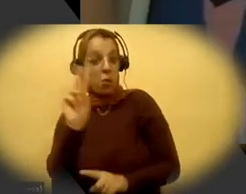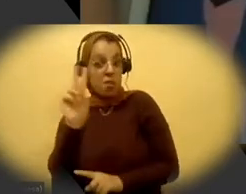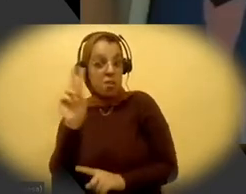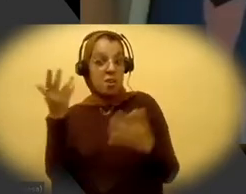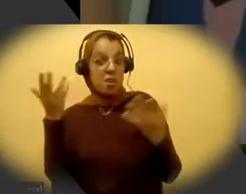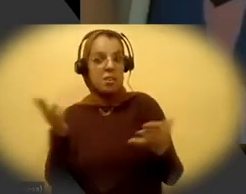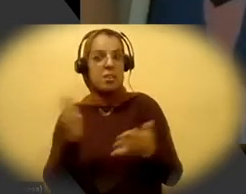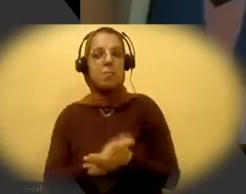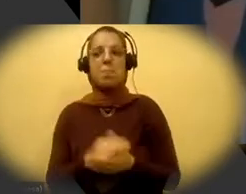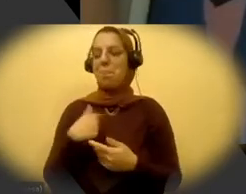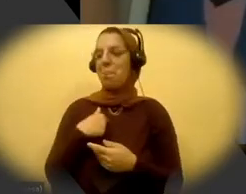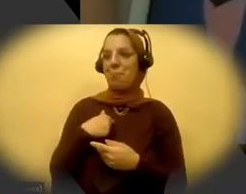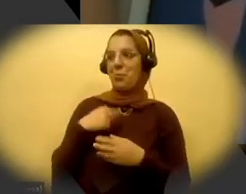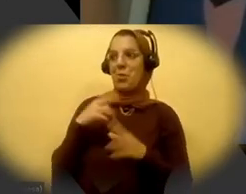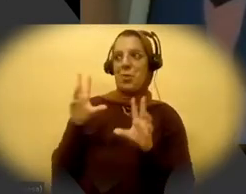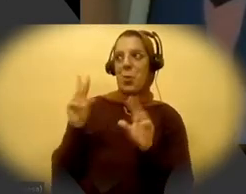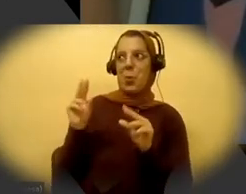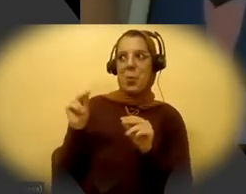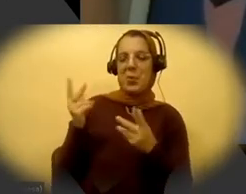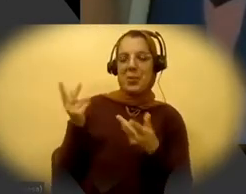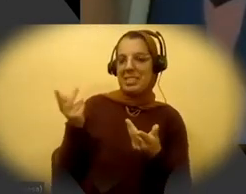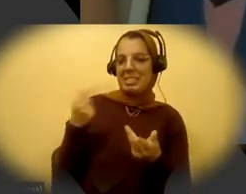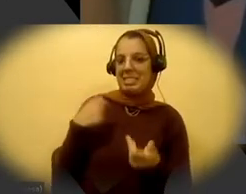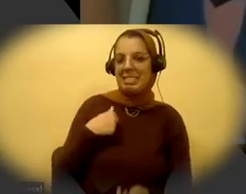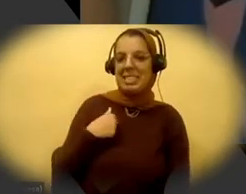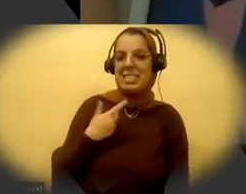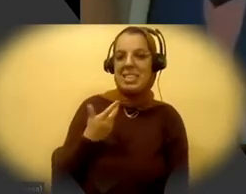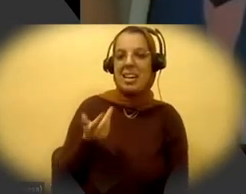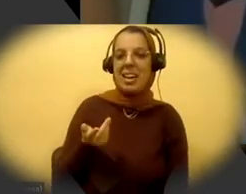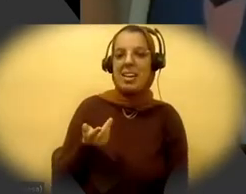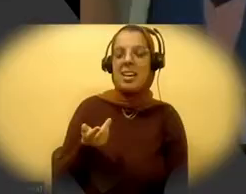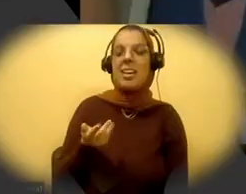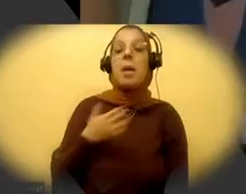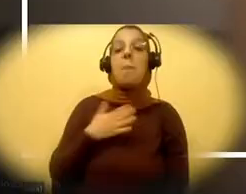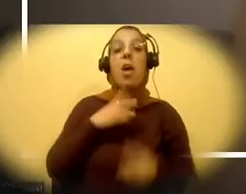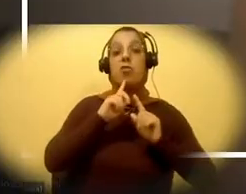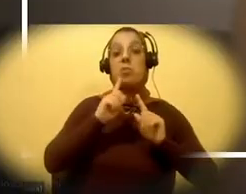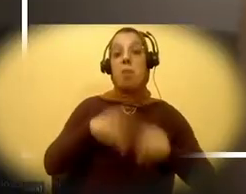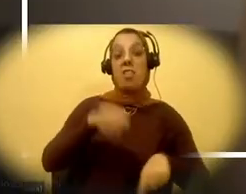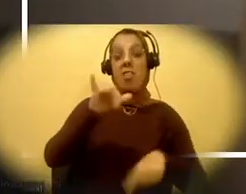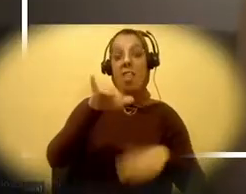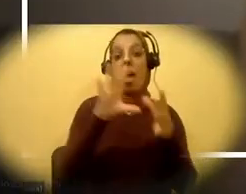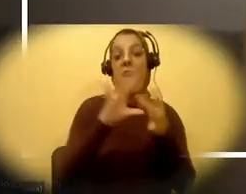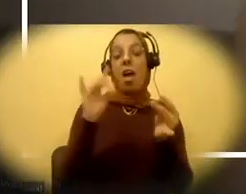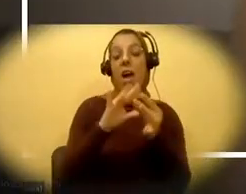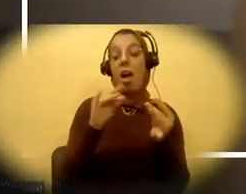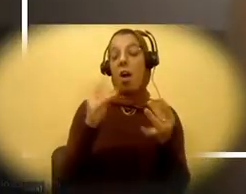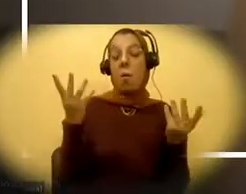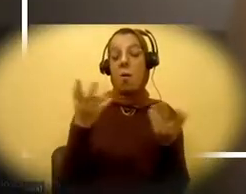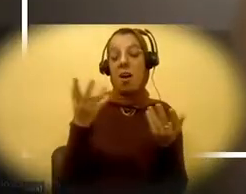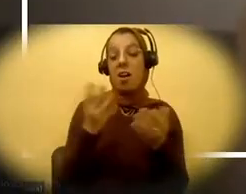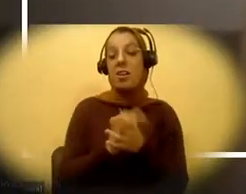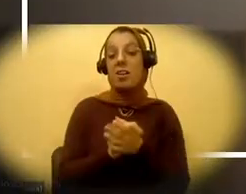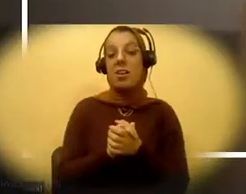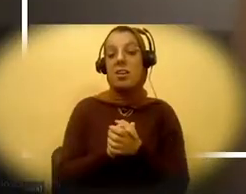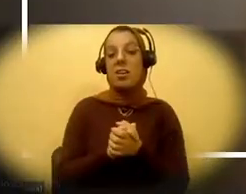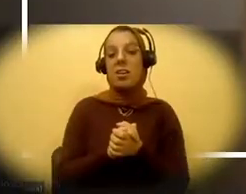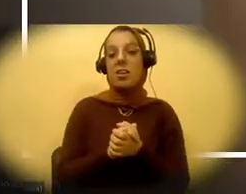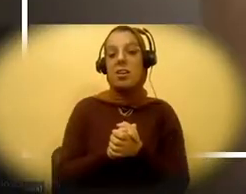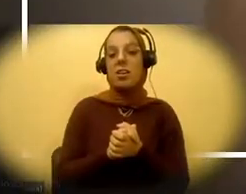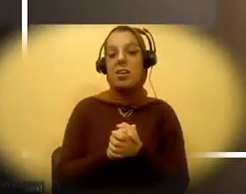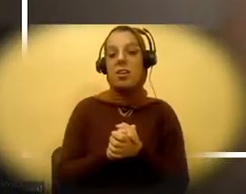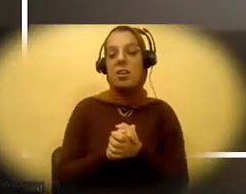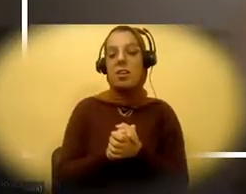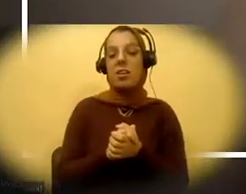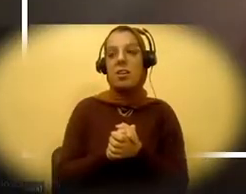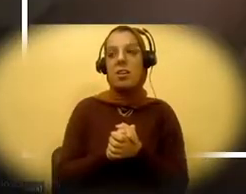No, not really. I mean, I think, but then with my response to that, that just goes to show like how I'm not like